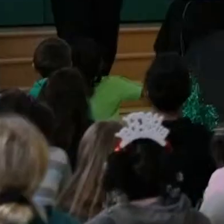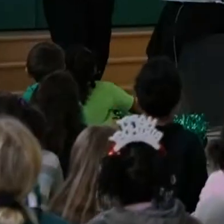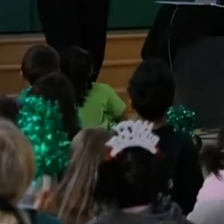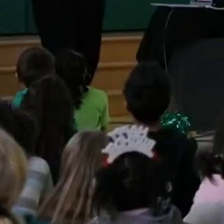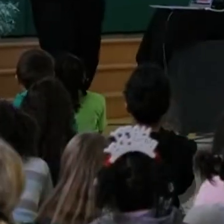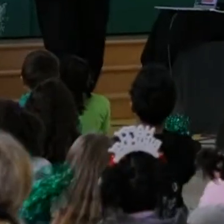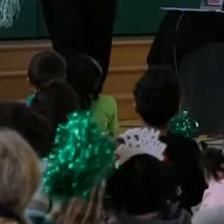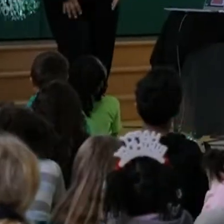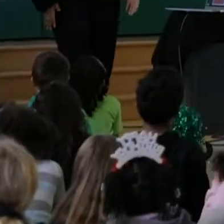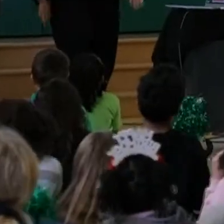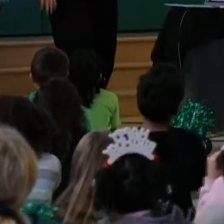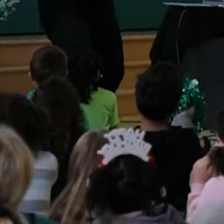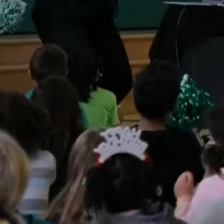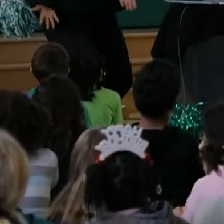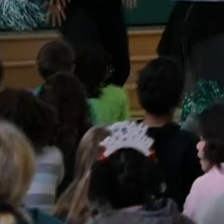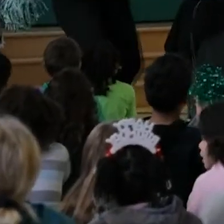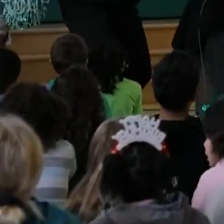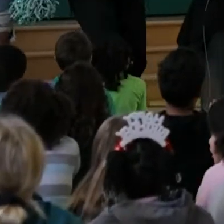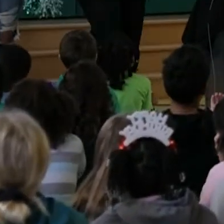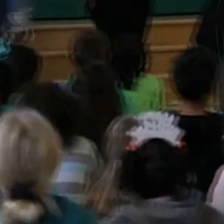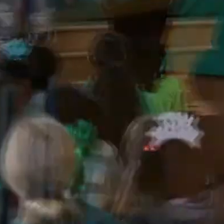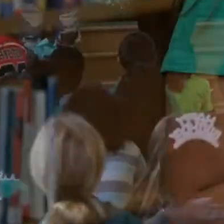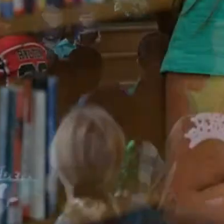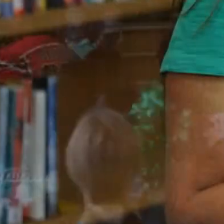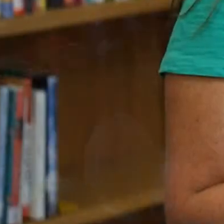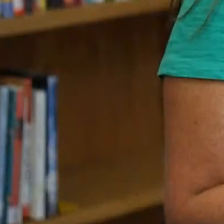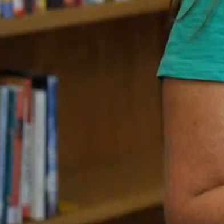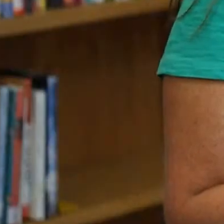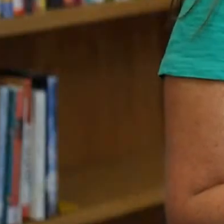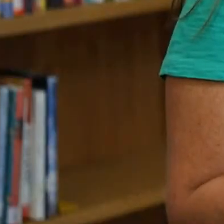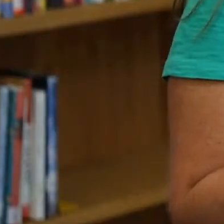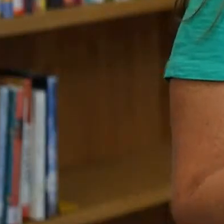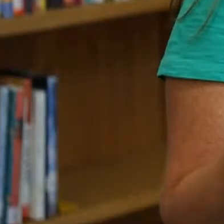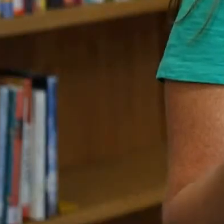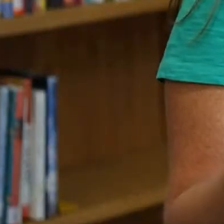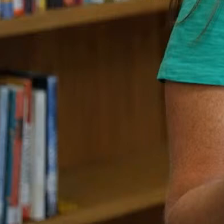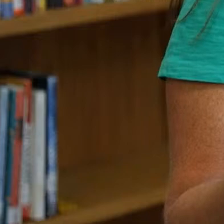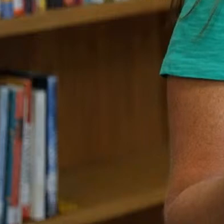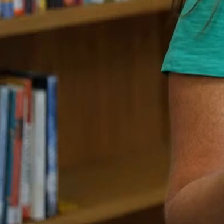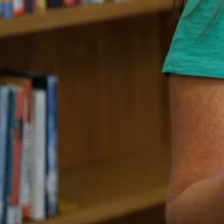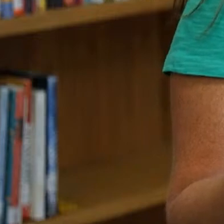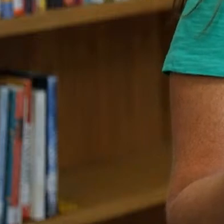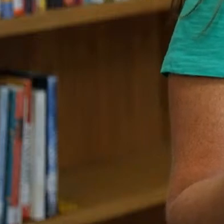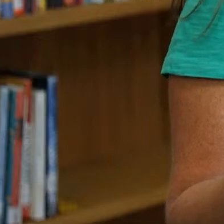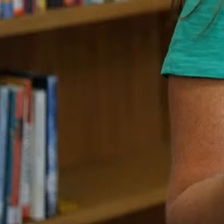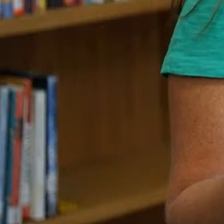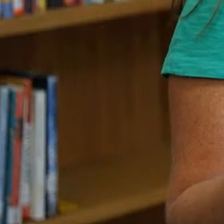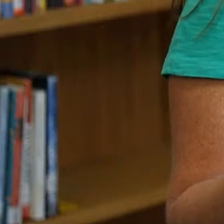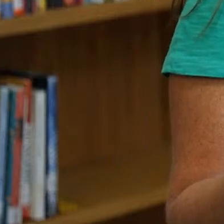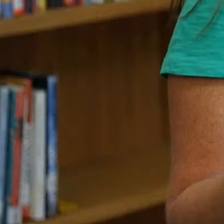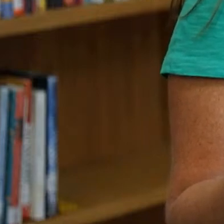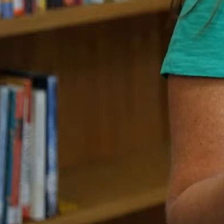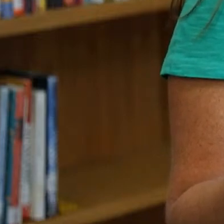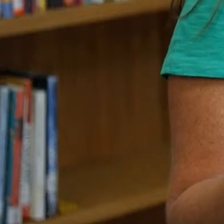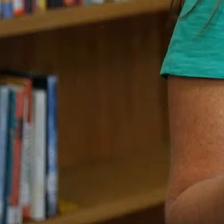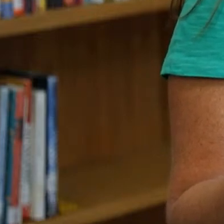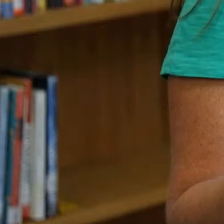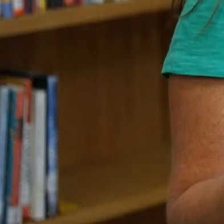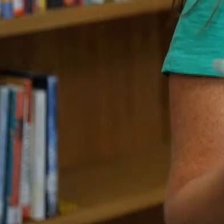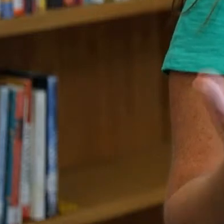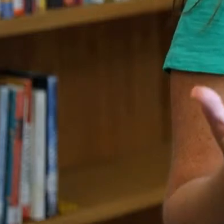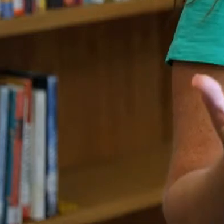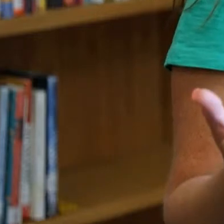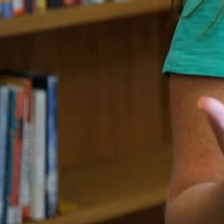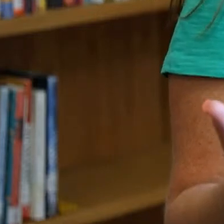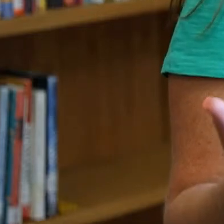Attendance has increased. Students are coming to school. Teachers are coming to school. So we saw an increase in attendance. Once you feel safe and you feel like your needs are being met,